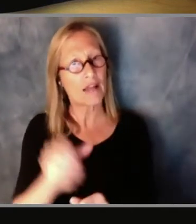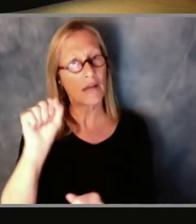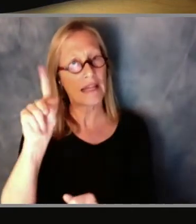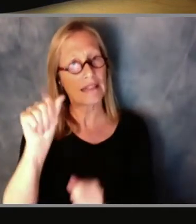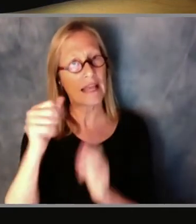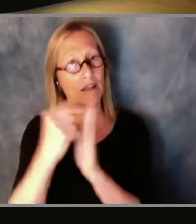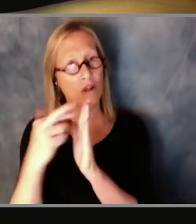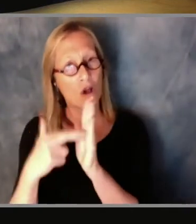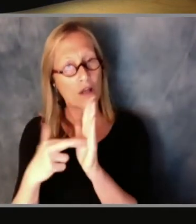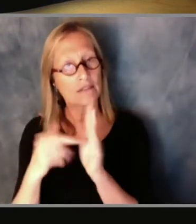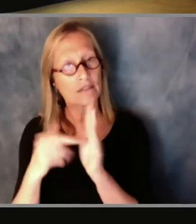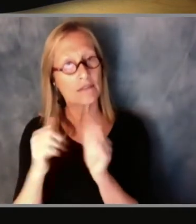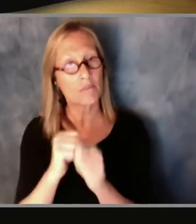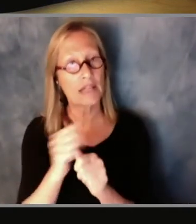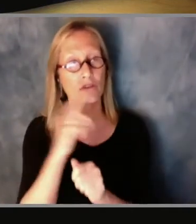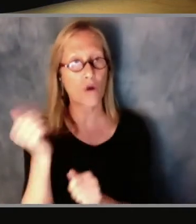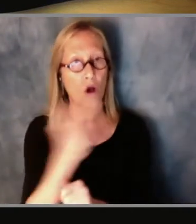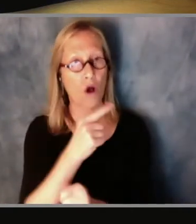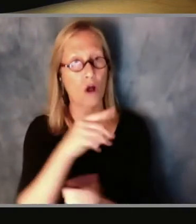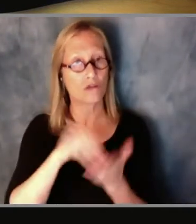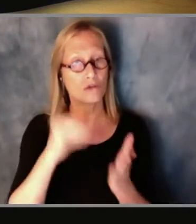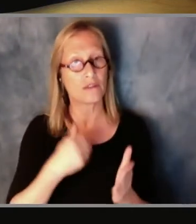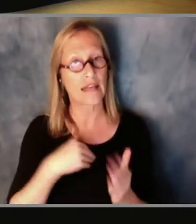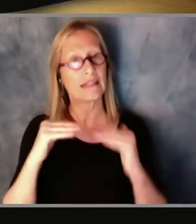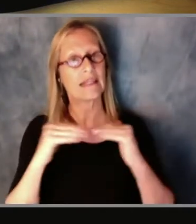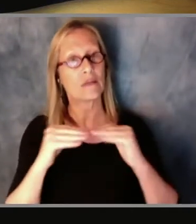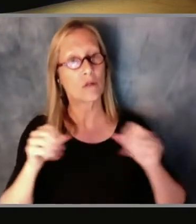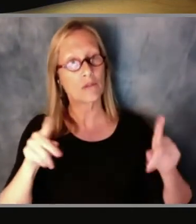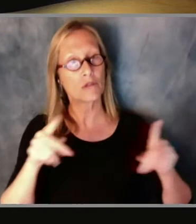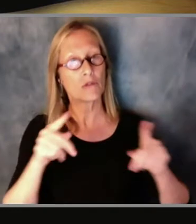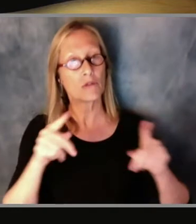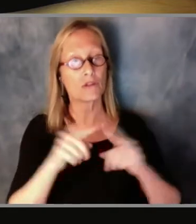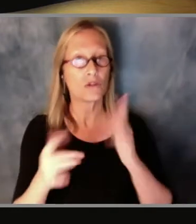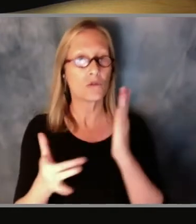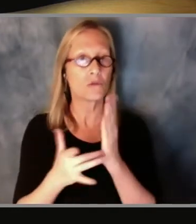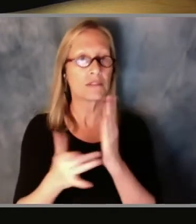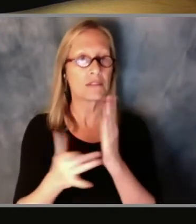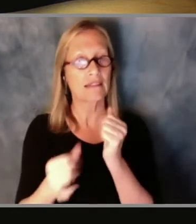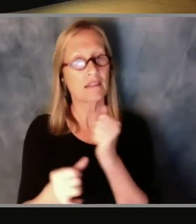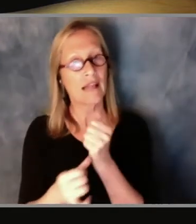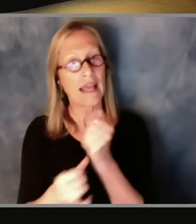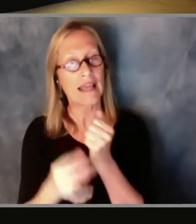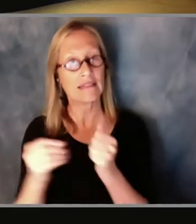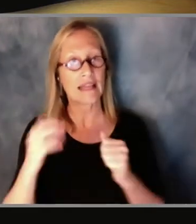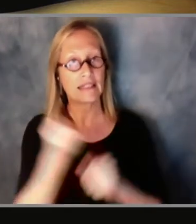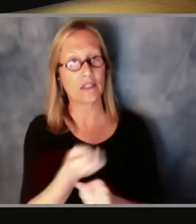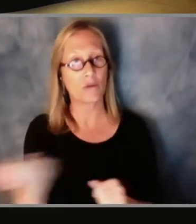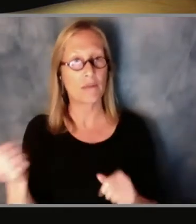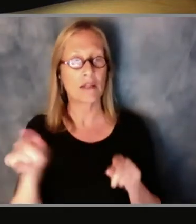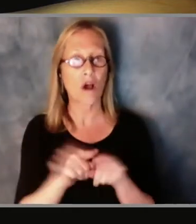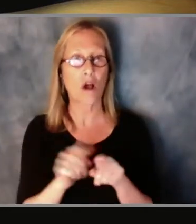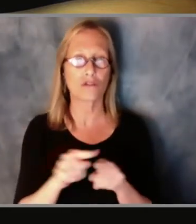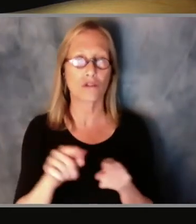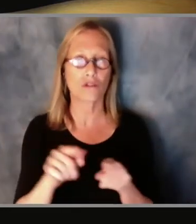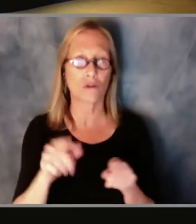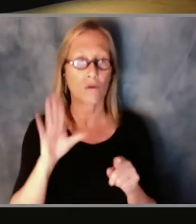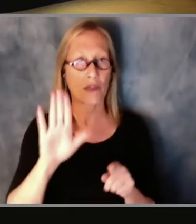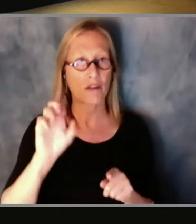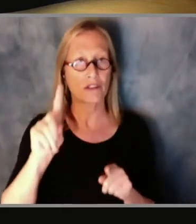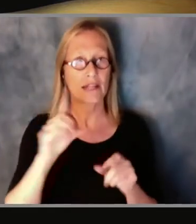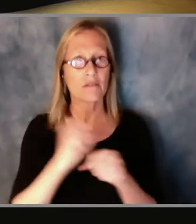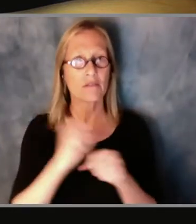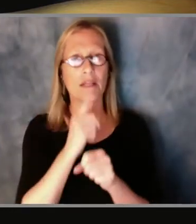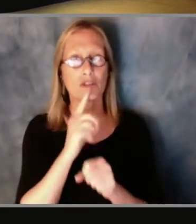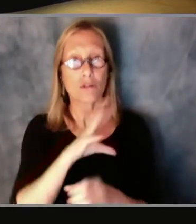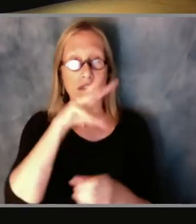equal opportunity towards the use of technical aids and equipment, as well as inclusive education and training. And that was a stepping stone